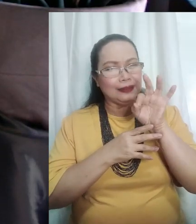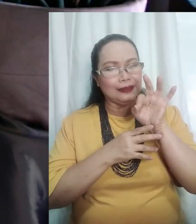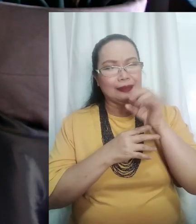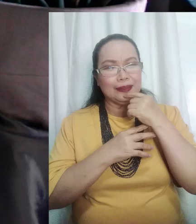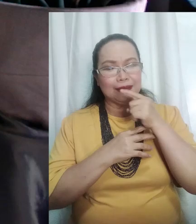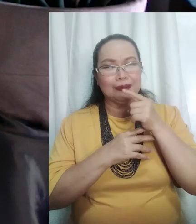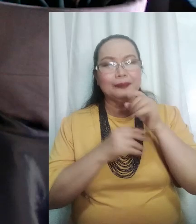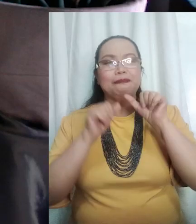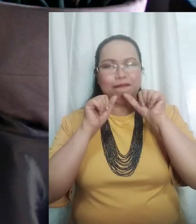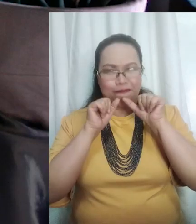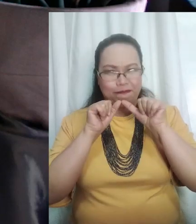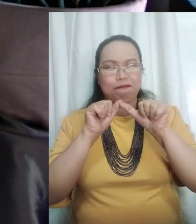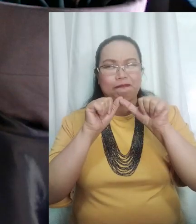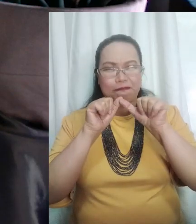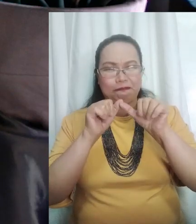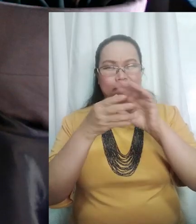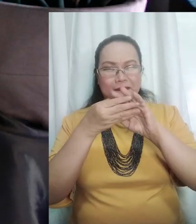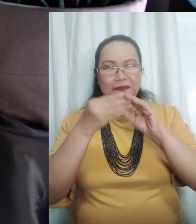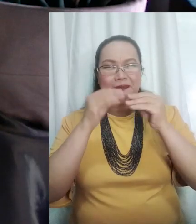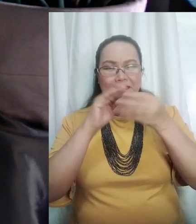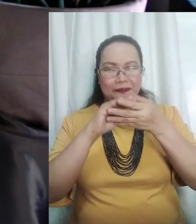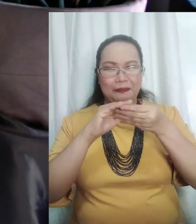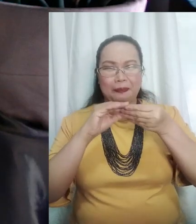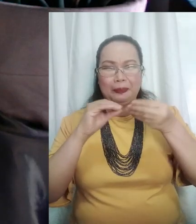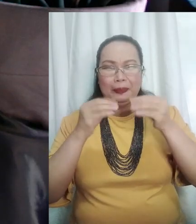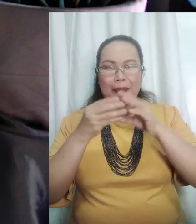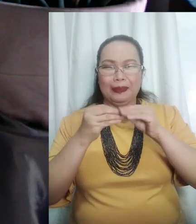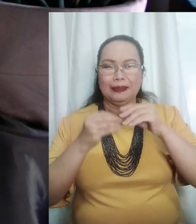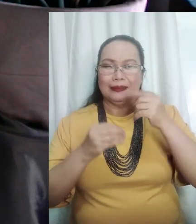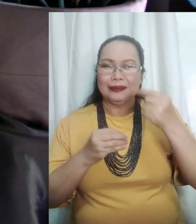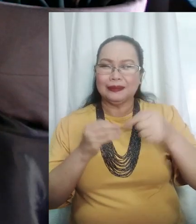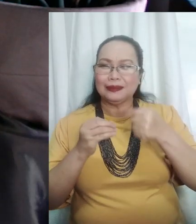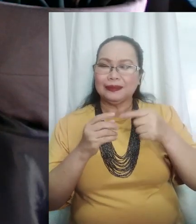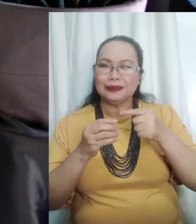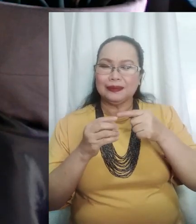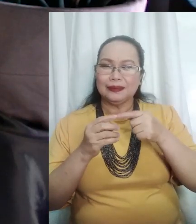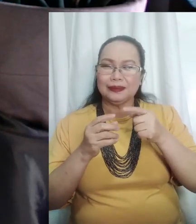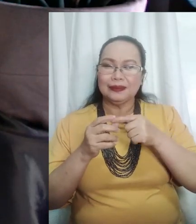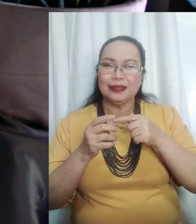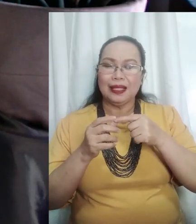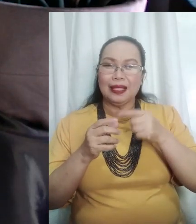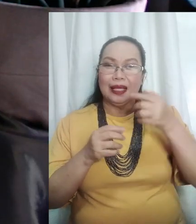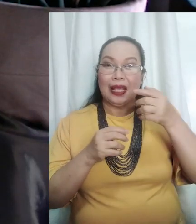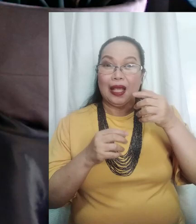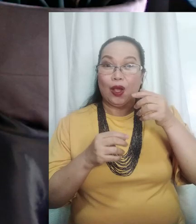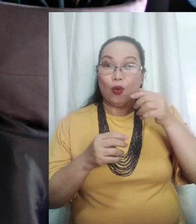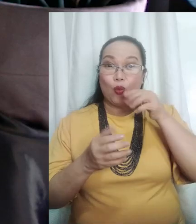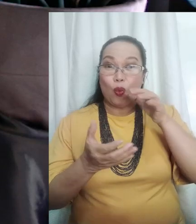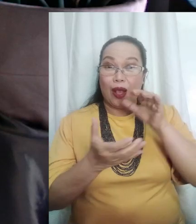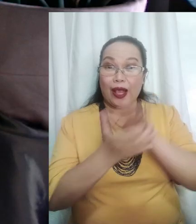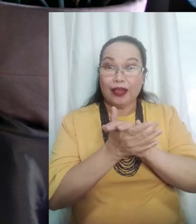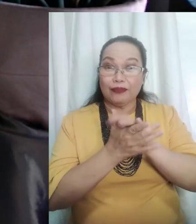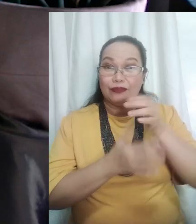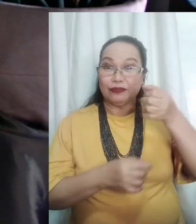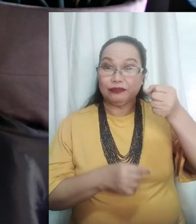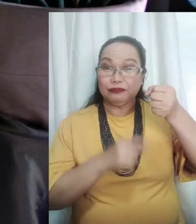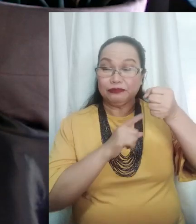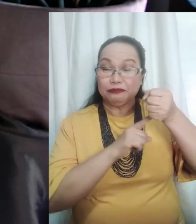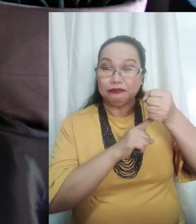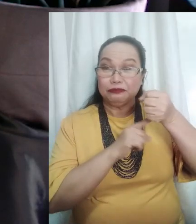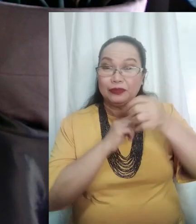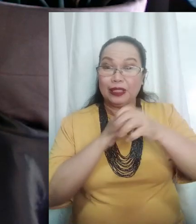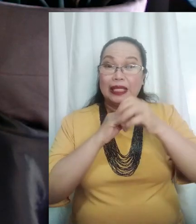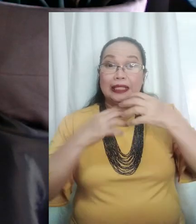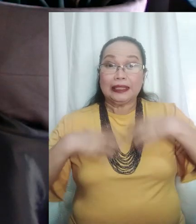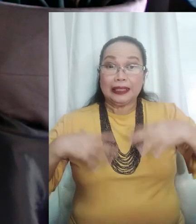39, it continues, you know, she kept his cloak beside her until his